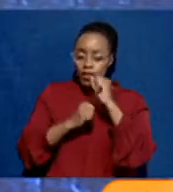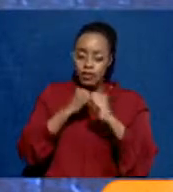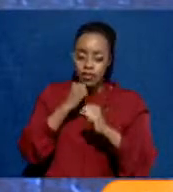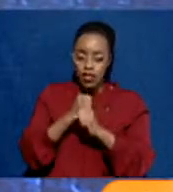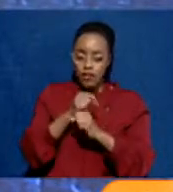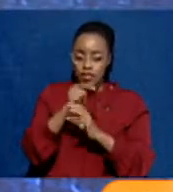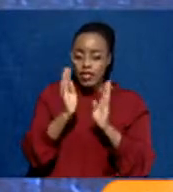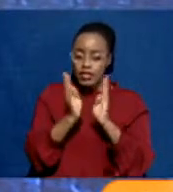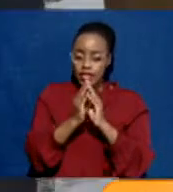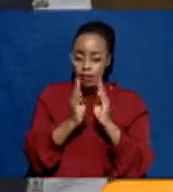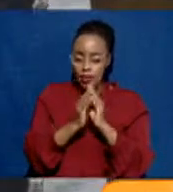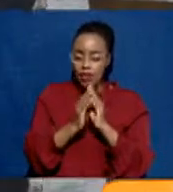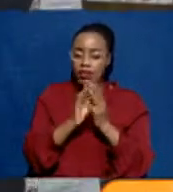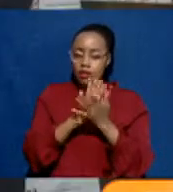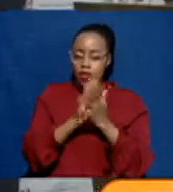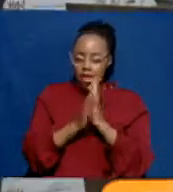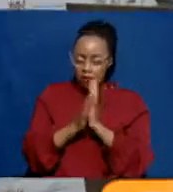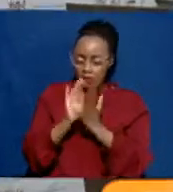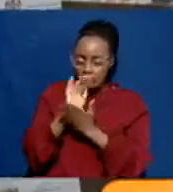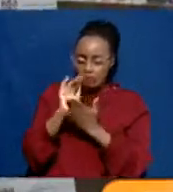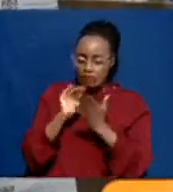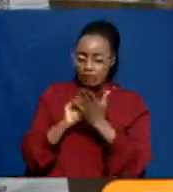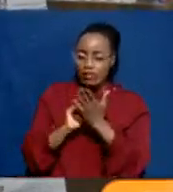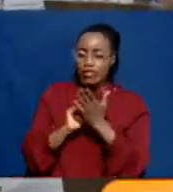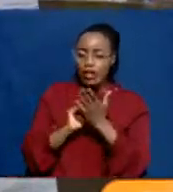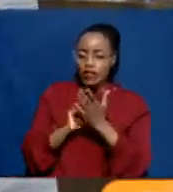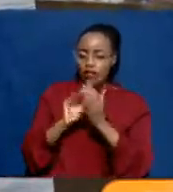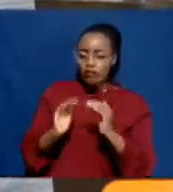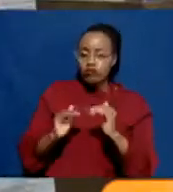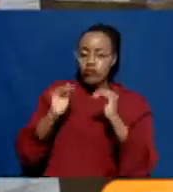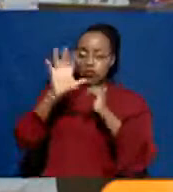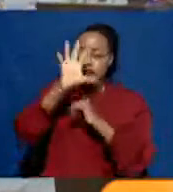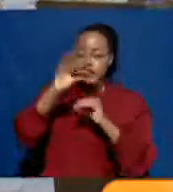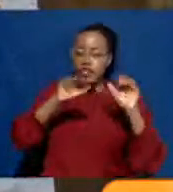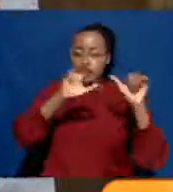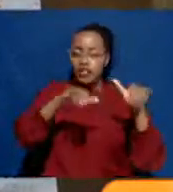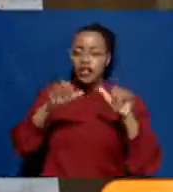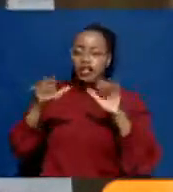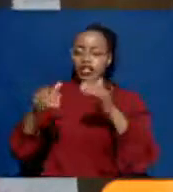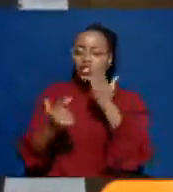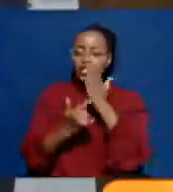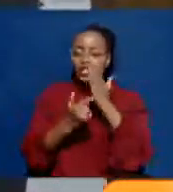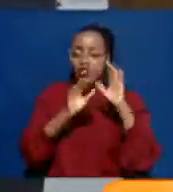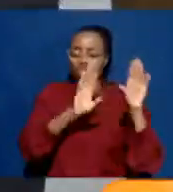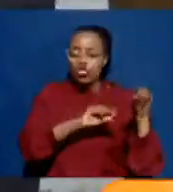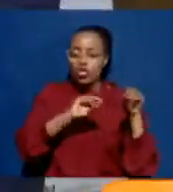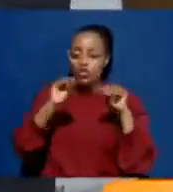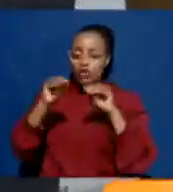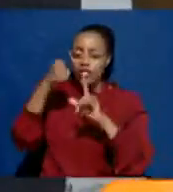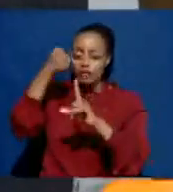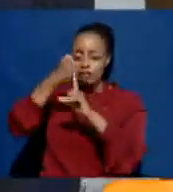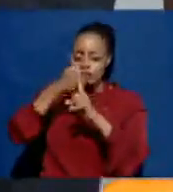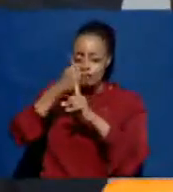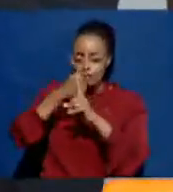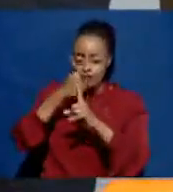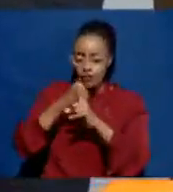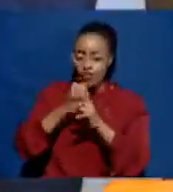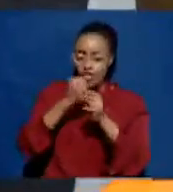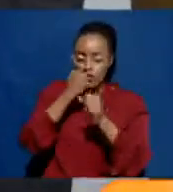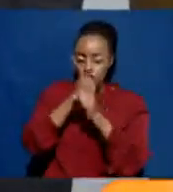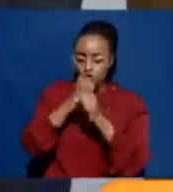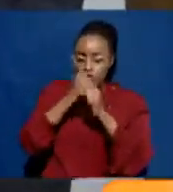The event will serve as the premier platform for advancing African agricultural technology transfer and advocating for the uptake